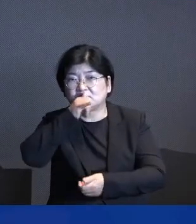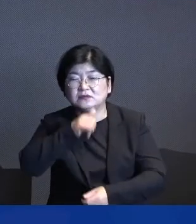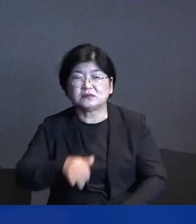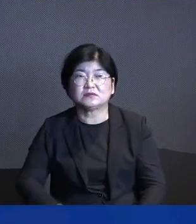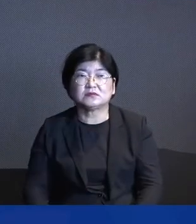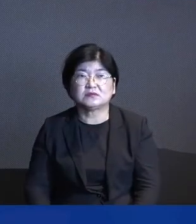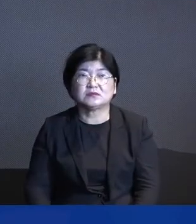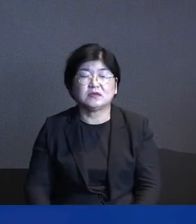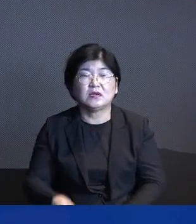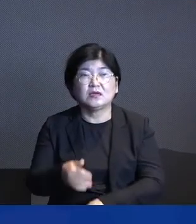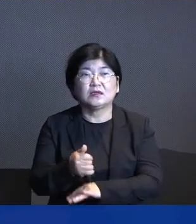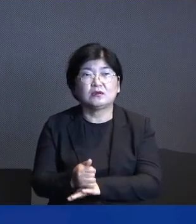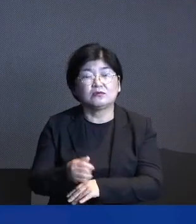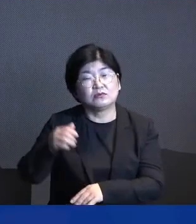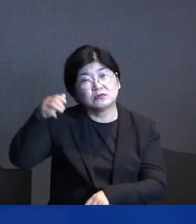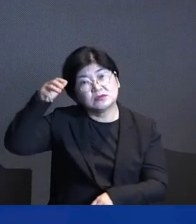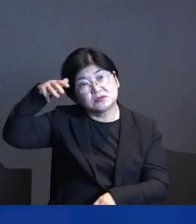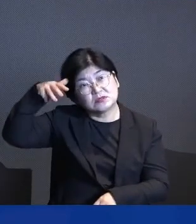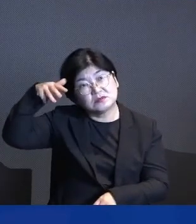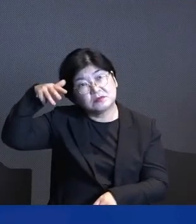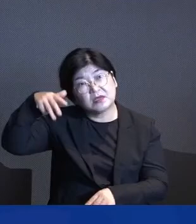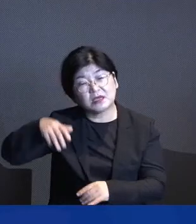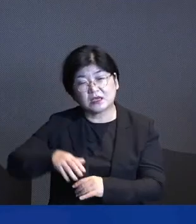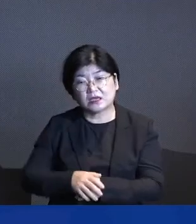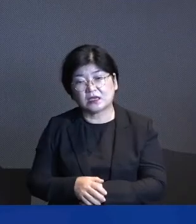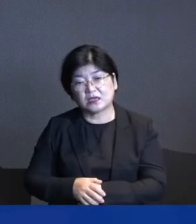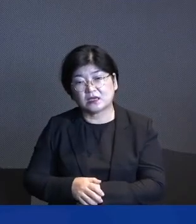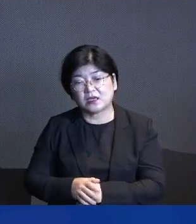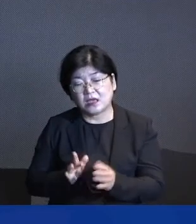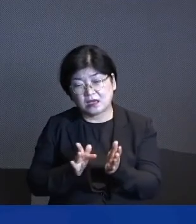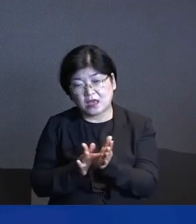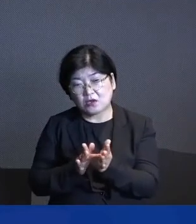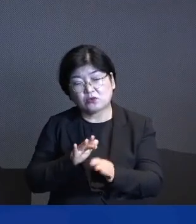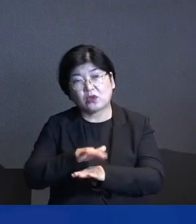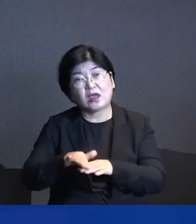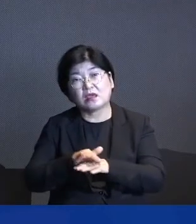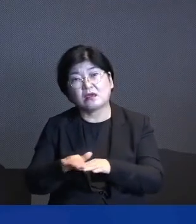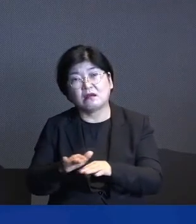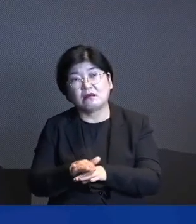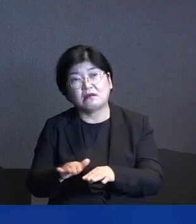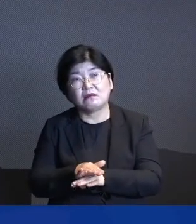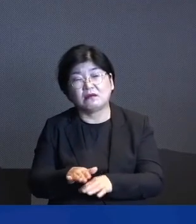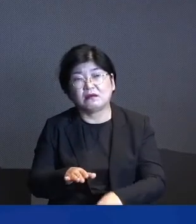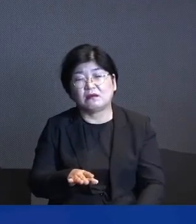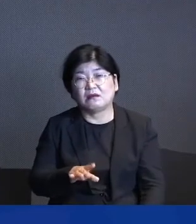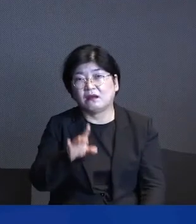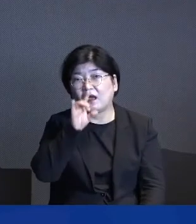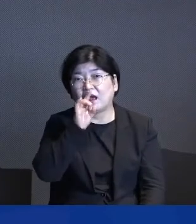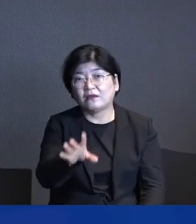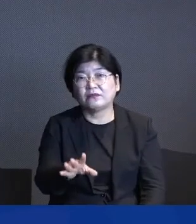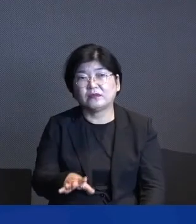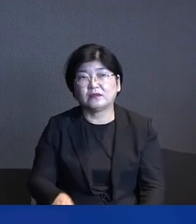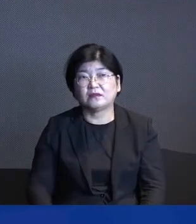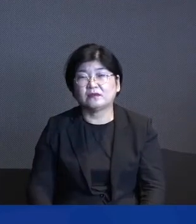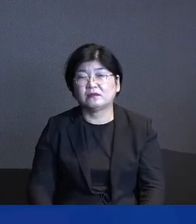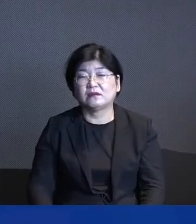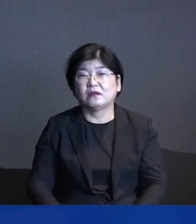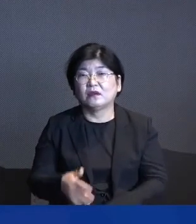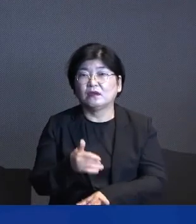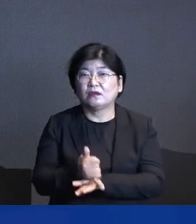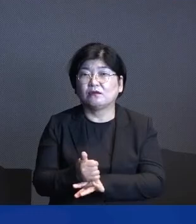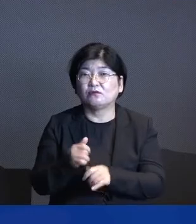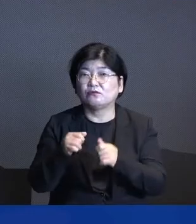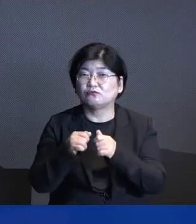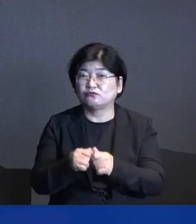we have to do something before it goes deeper into the dementia or deeper into the depression.